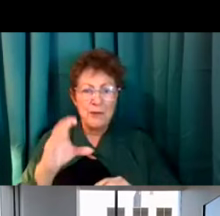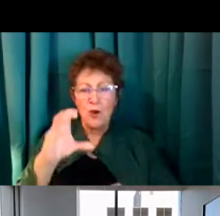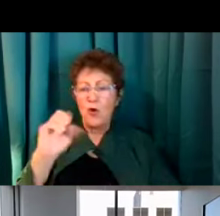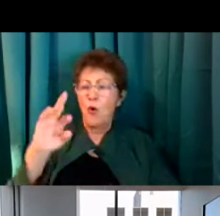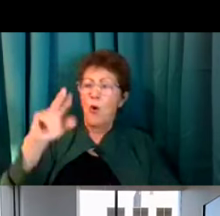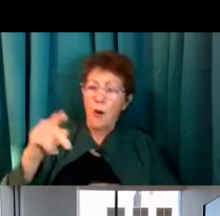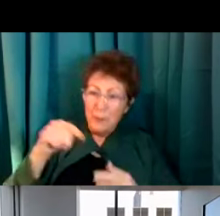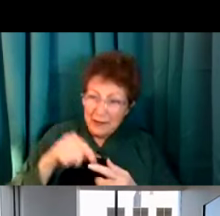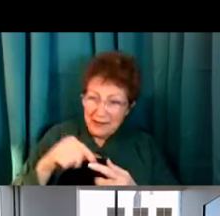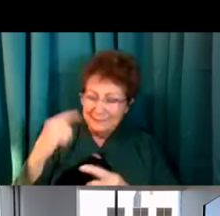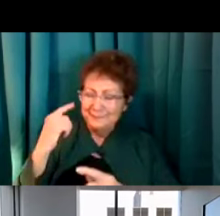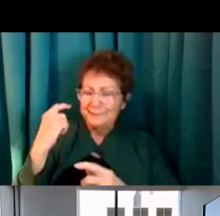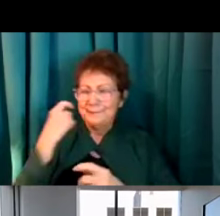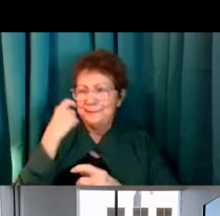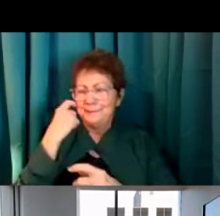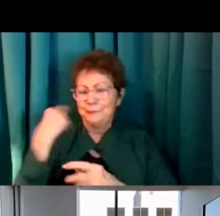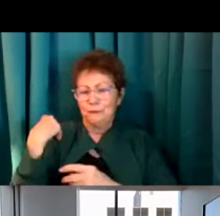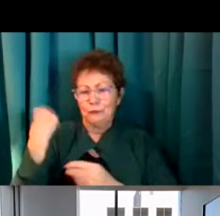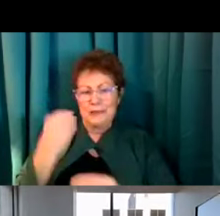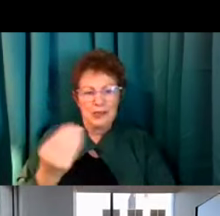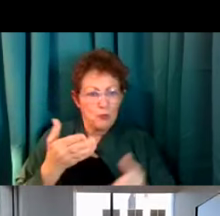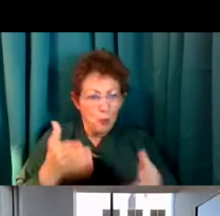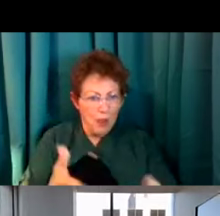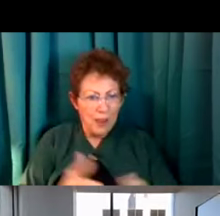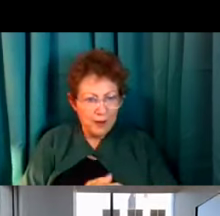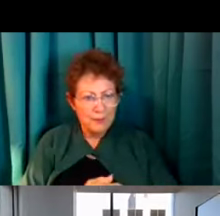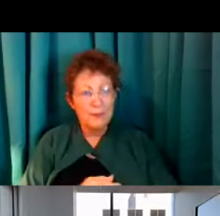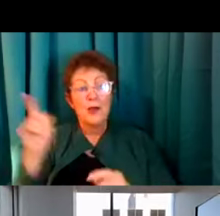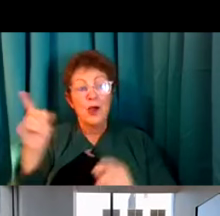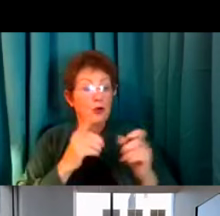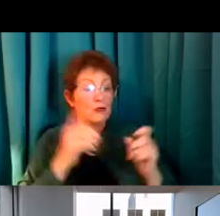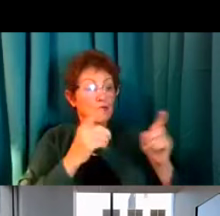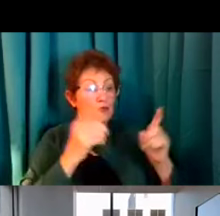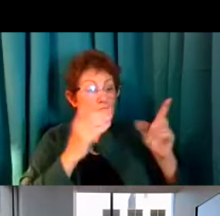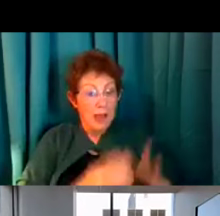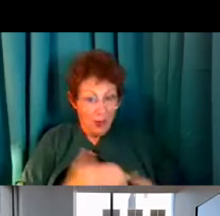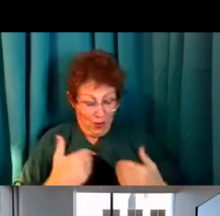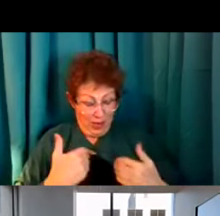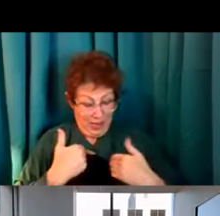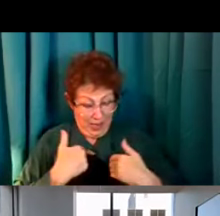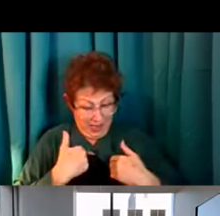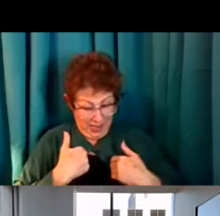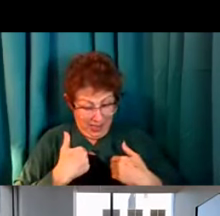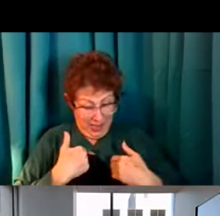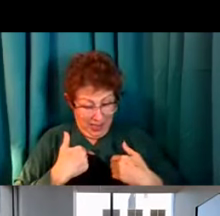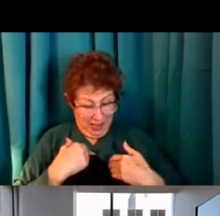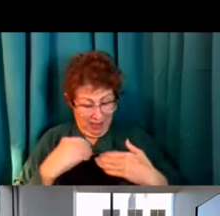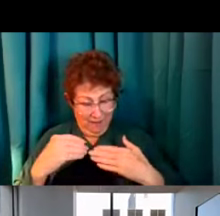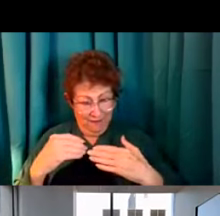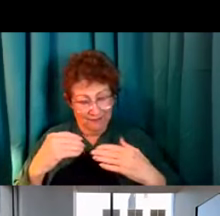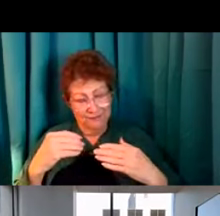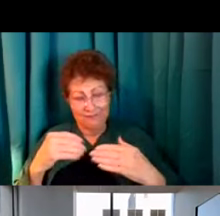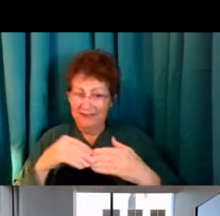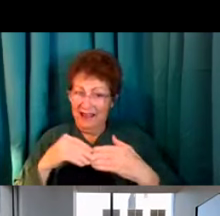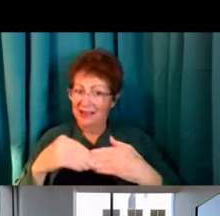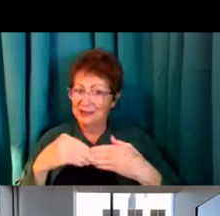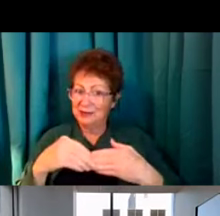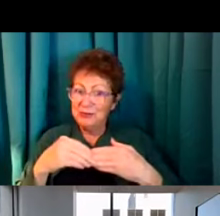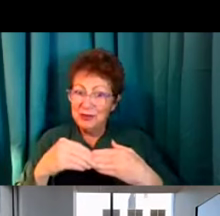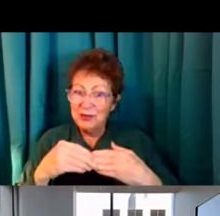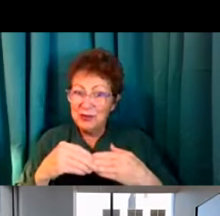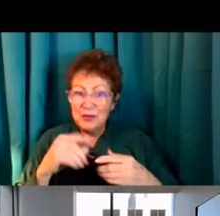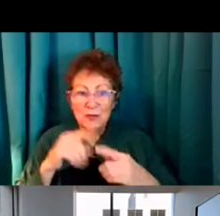Corporations in the traditional corporation, while the directors do have significant leeway to pursue kind of